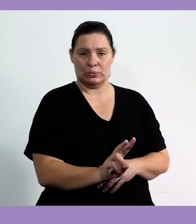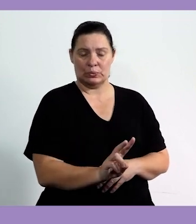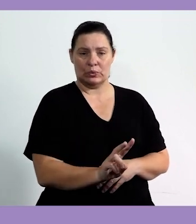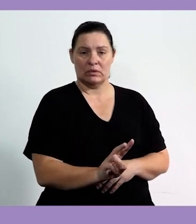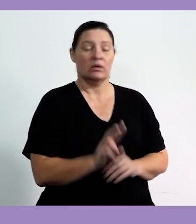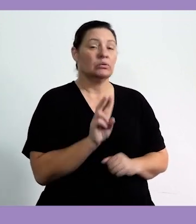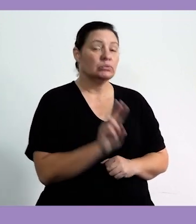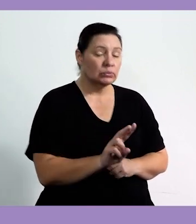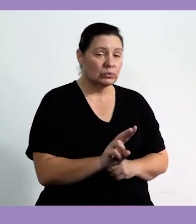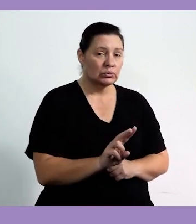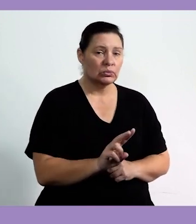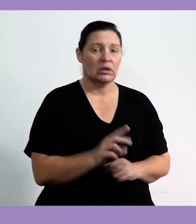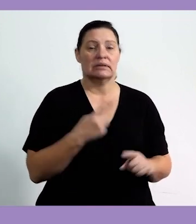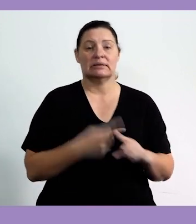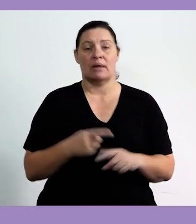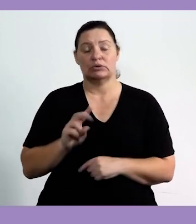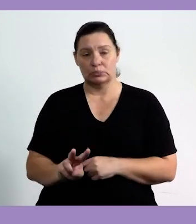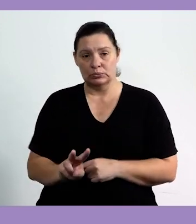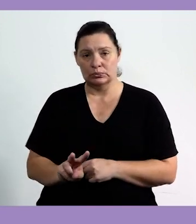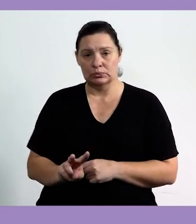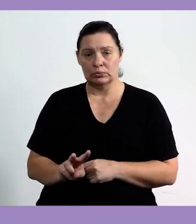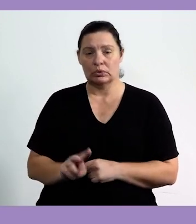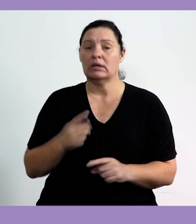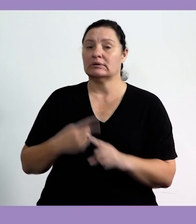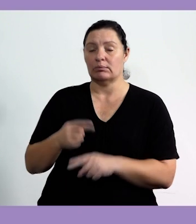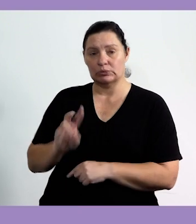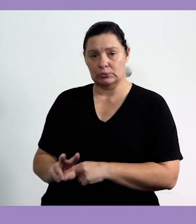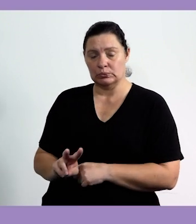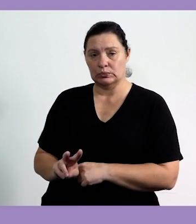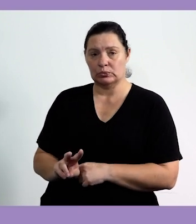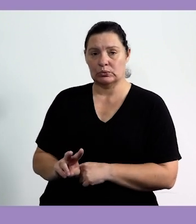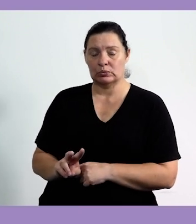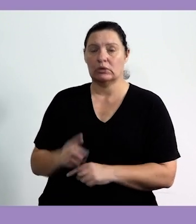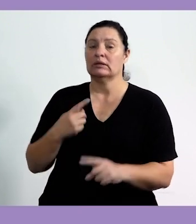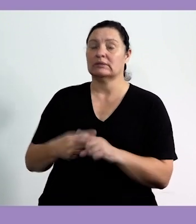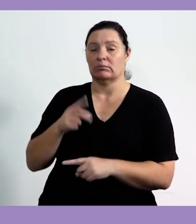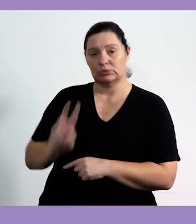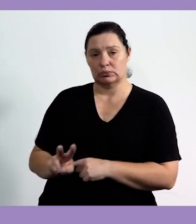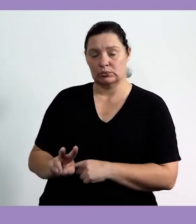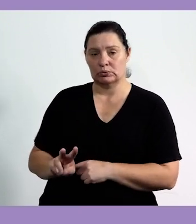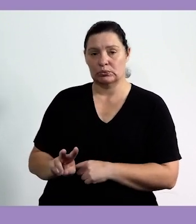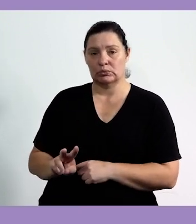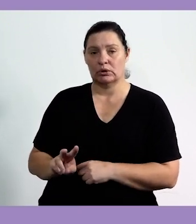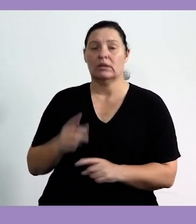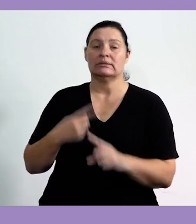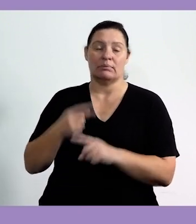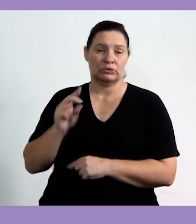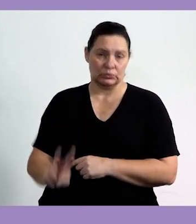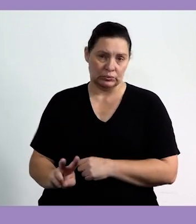2. So that would be 2 multiplied by 2 multiplied by 2 multiplied by